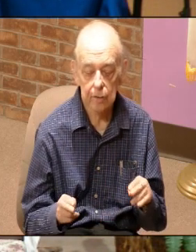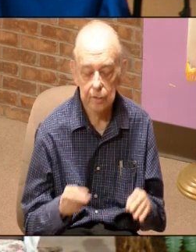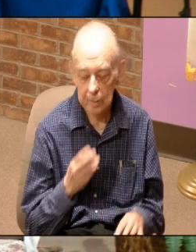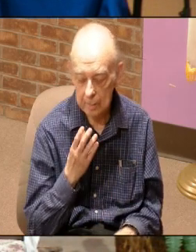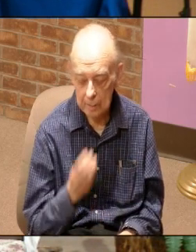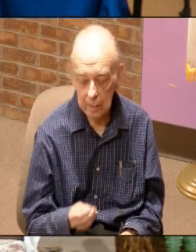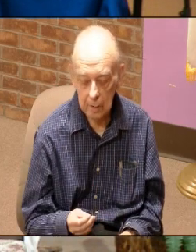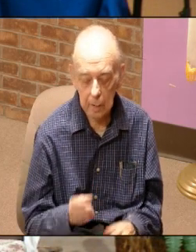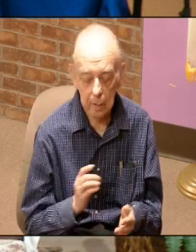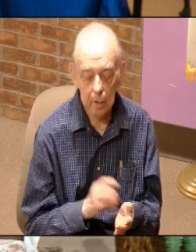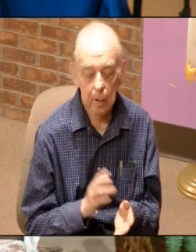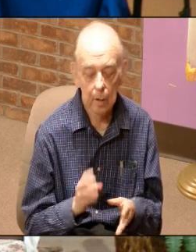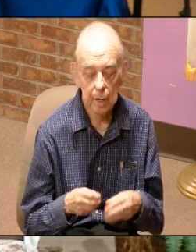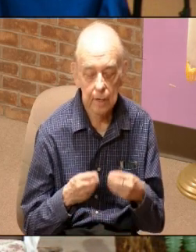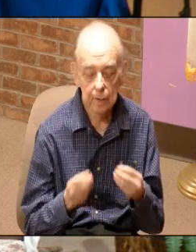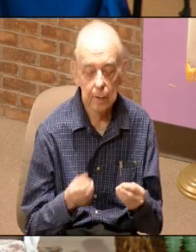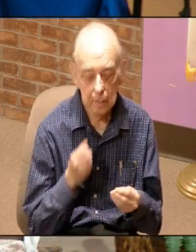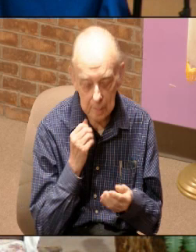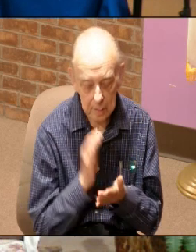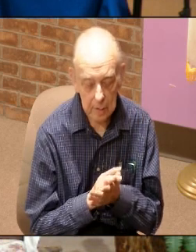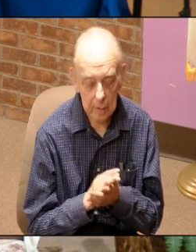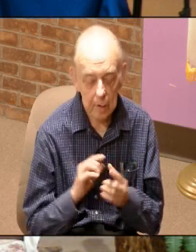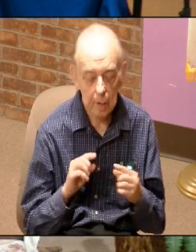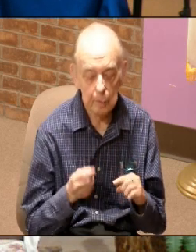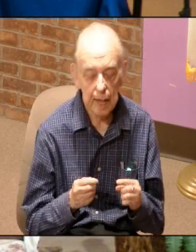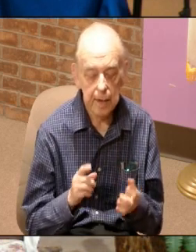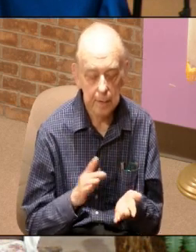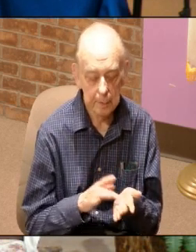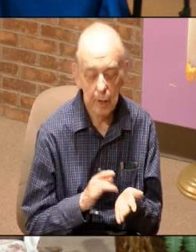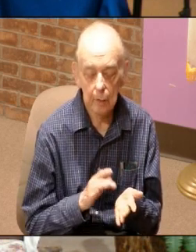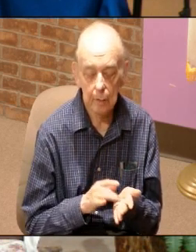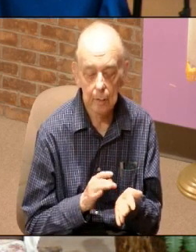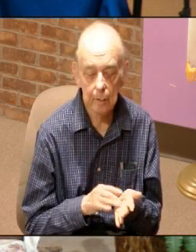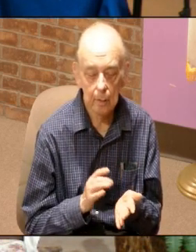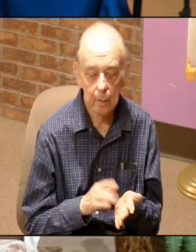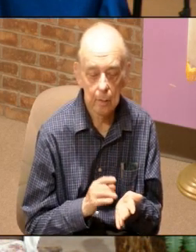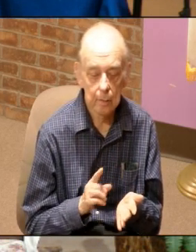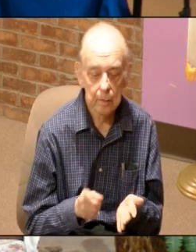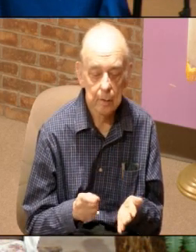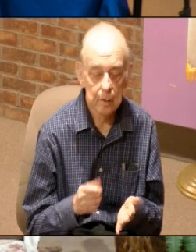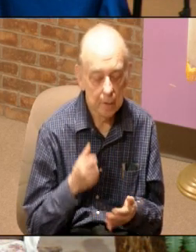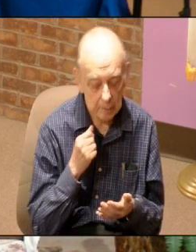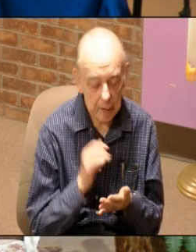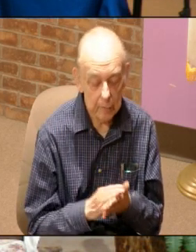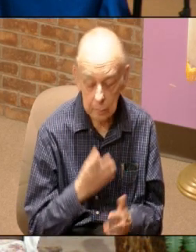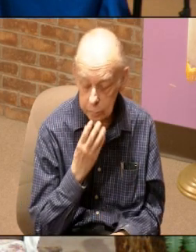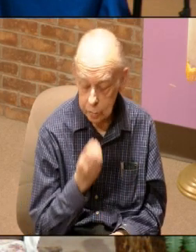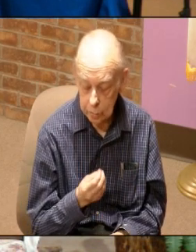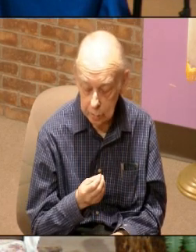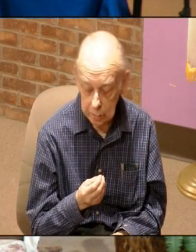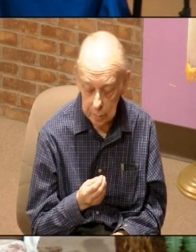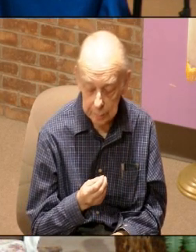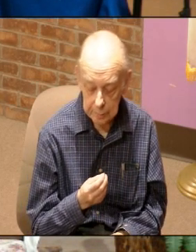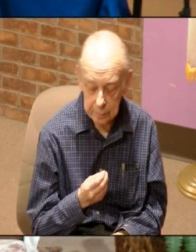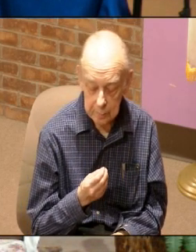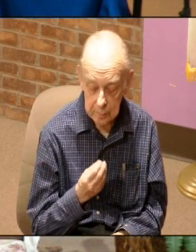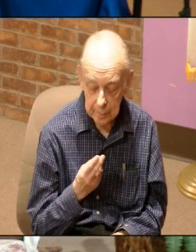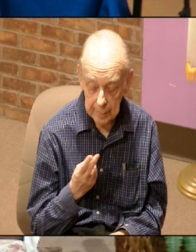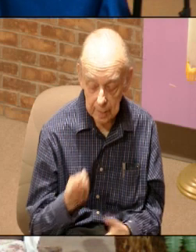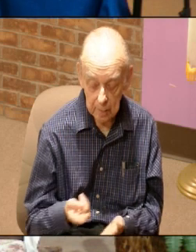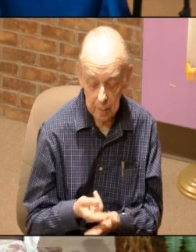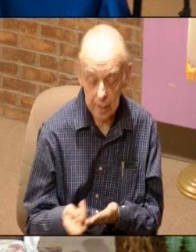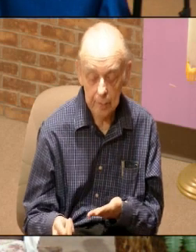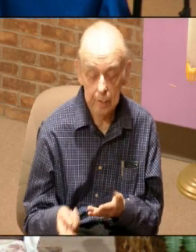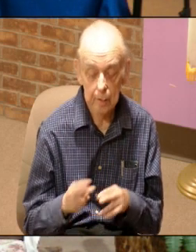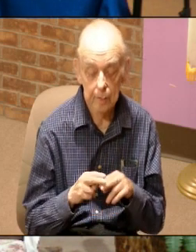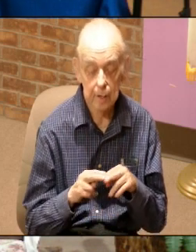the doctor had given her a pain pill and had knocked her out and she's laying there on the couch